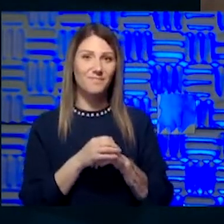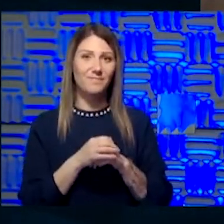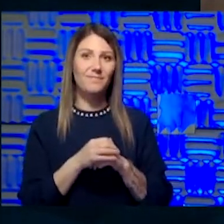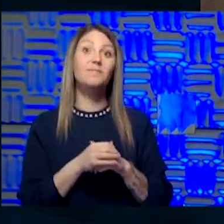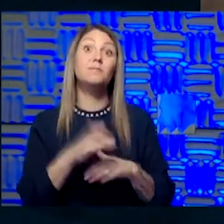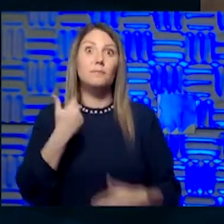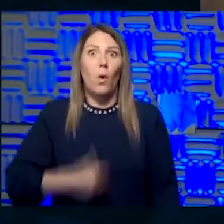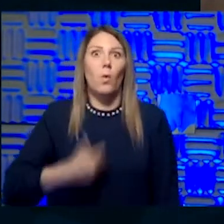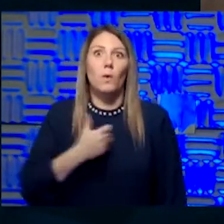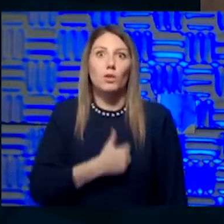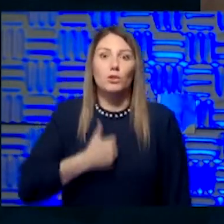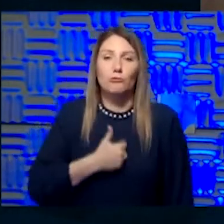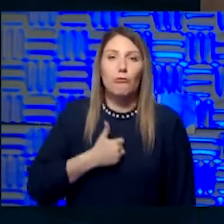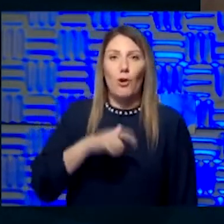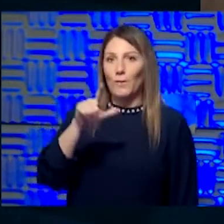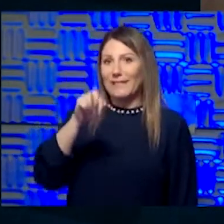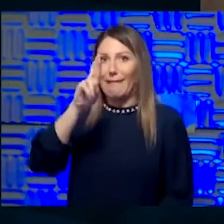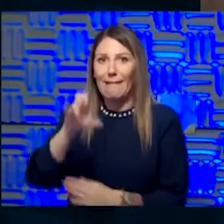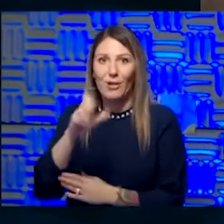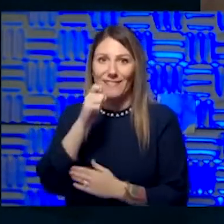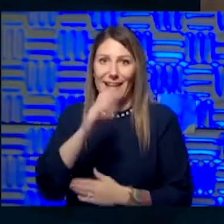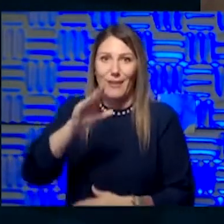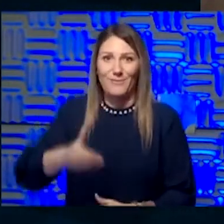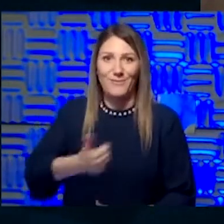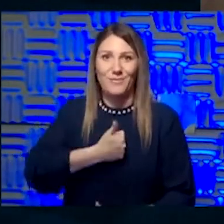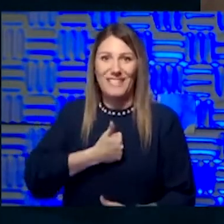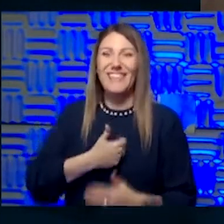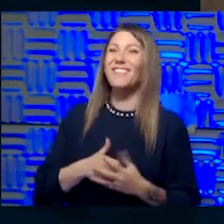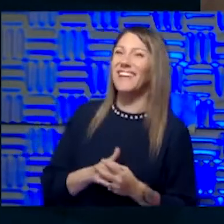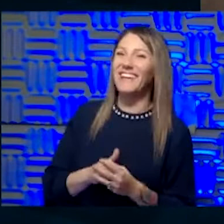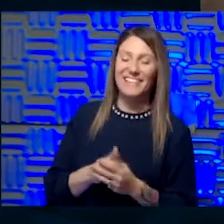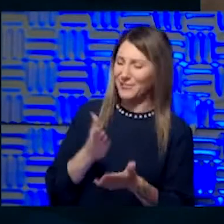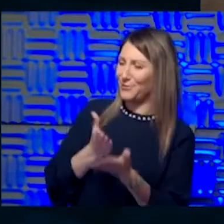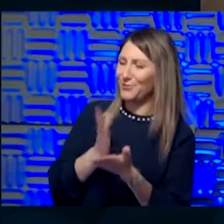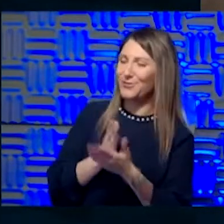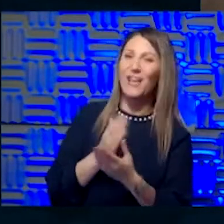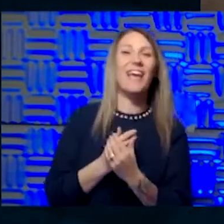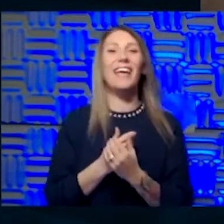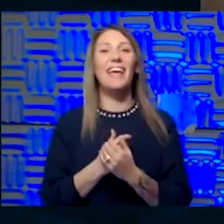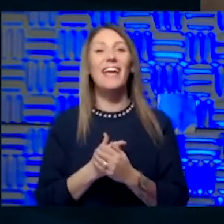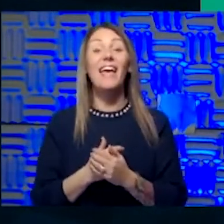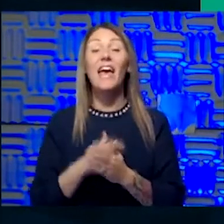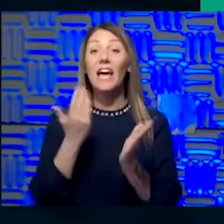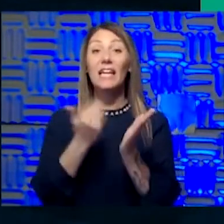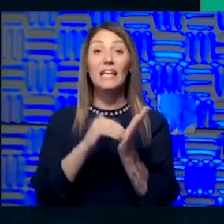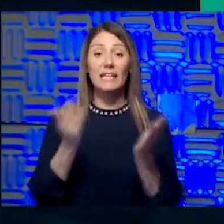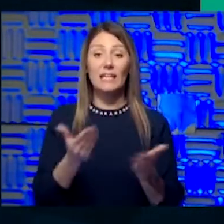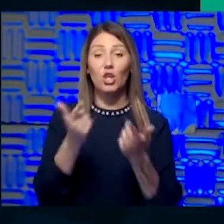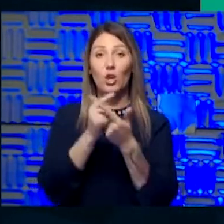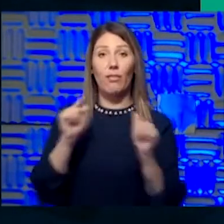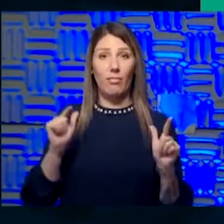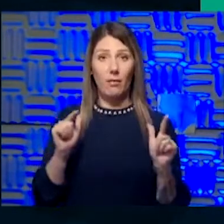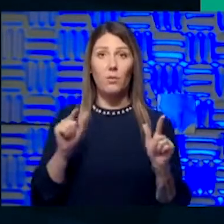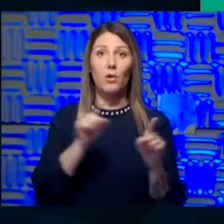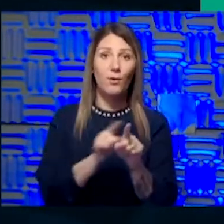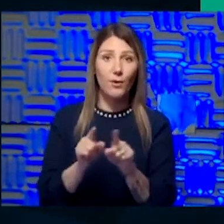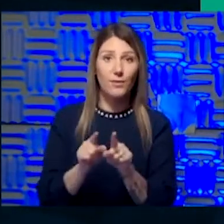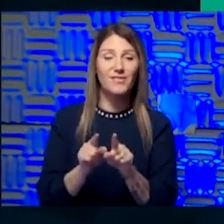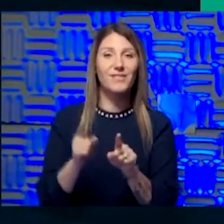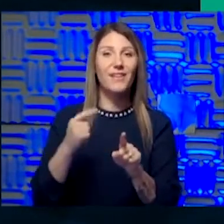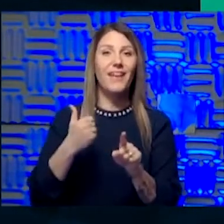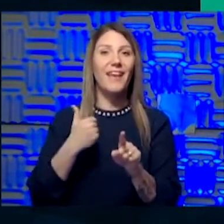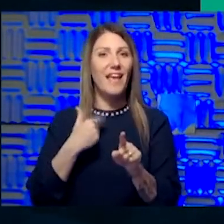I'm sorry, I didn't introduce myself. So. It's all right. This is Raghu Adiga, and again here in Liberty, also, we